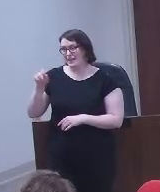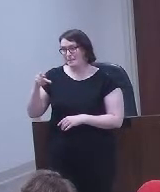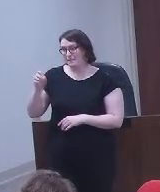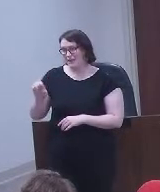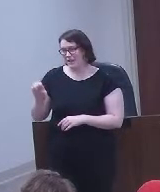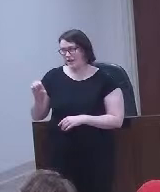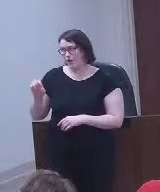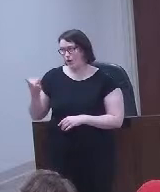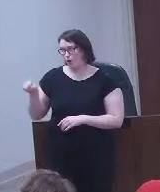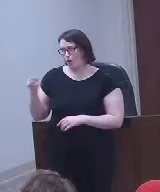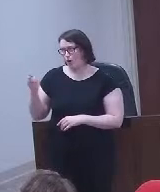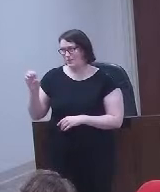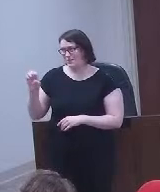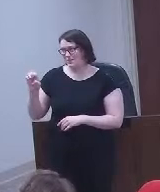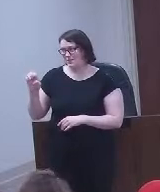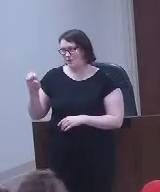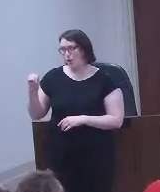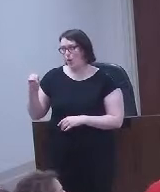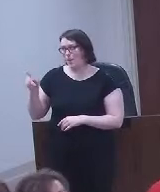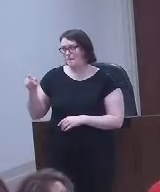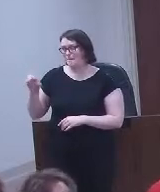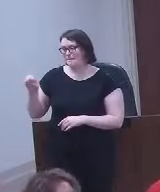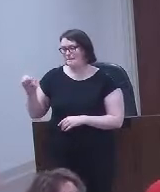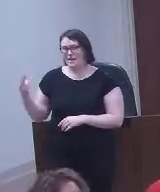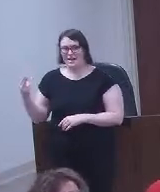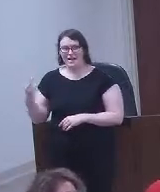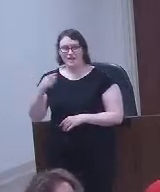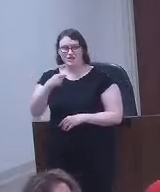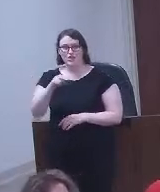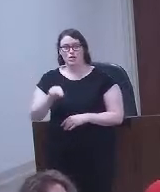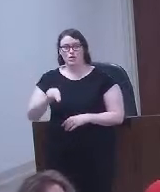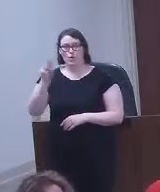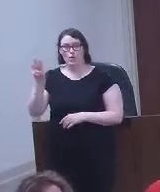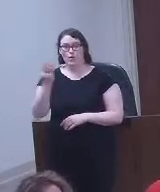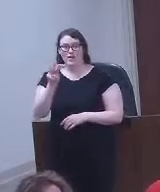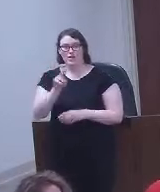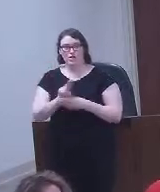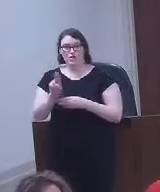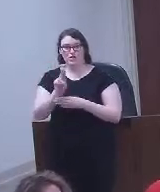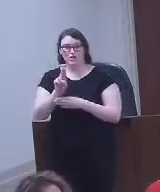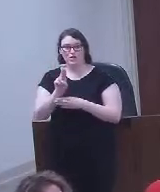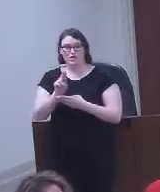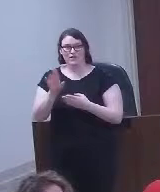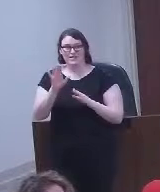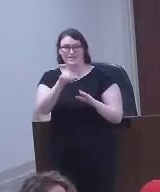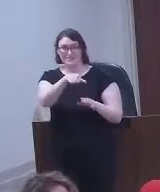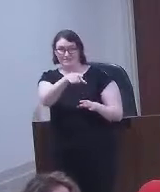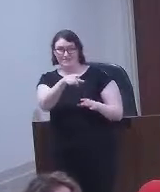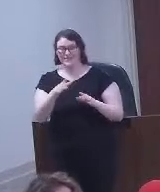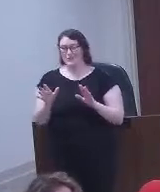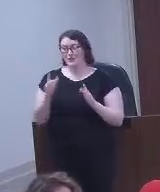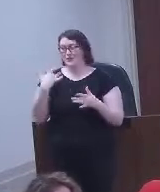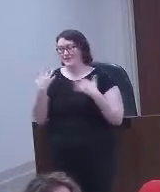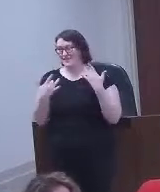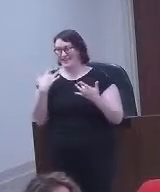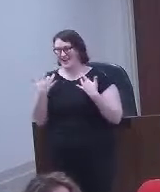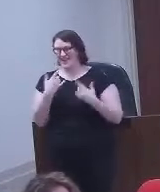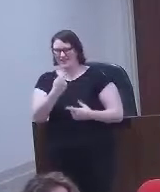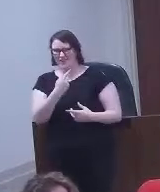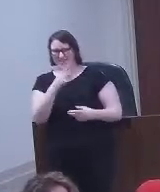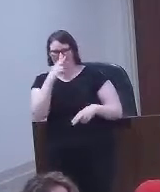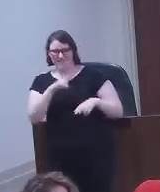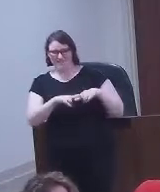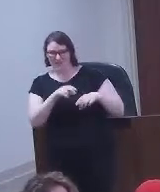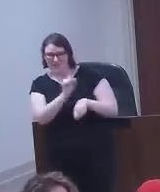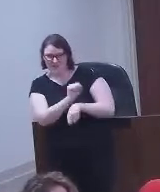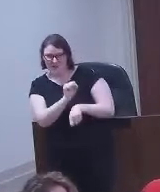Northwestern, is with us. There she is. Mm-hmm. So she says she is so excited about, we've been doing some fun work, but she was like, I